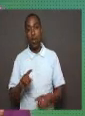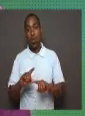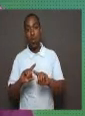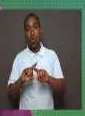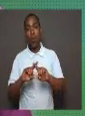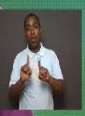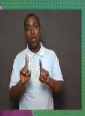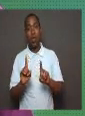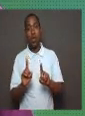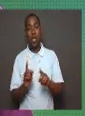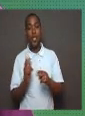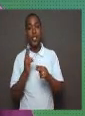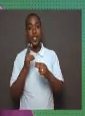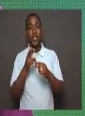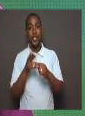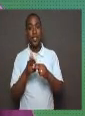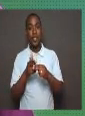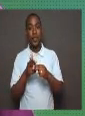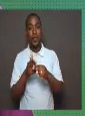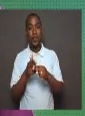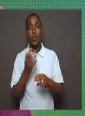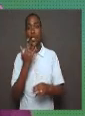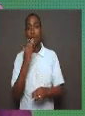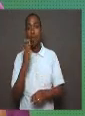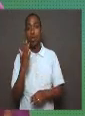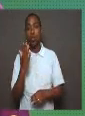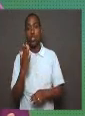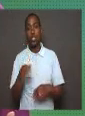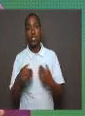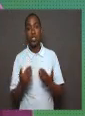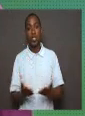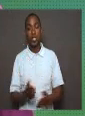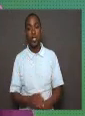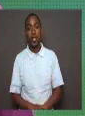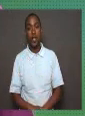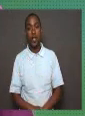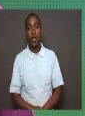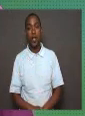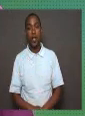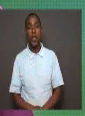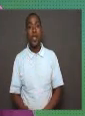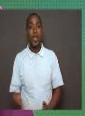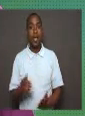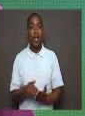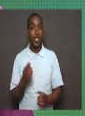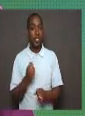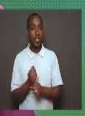and name the components of blood and describe their